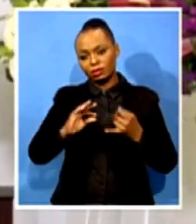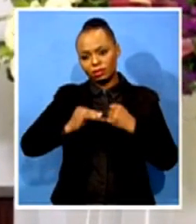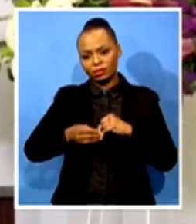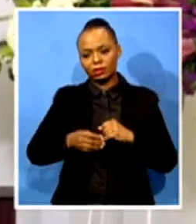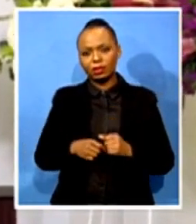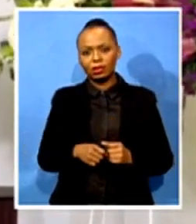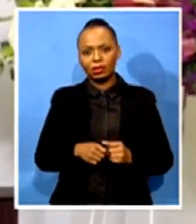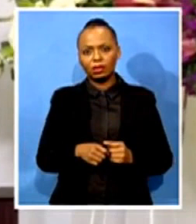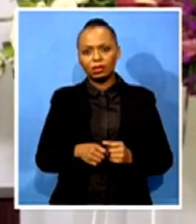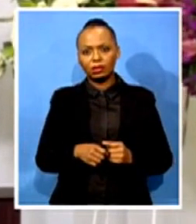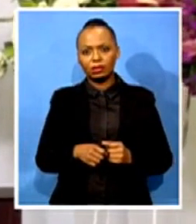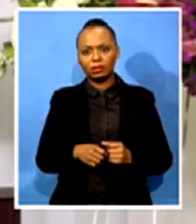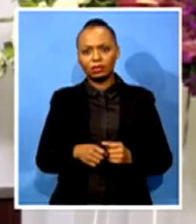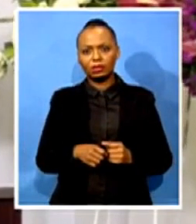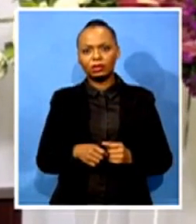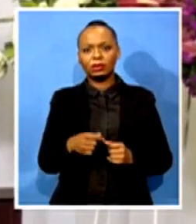kahle